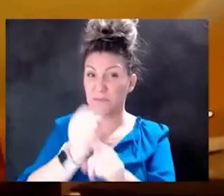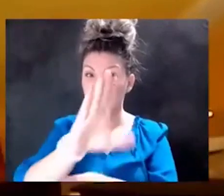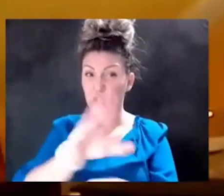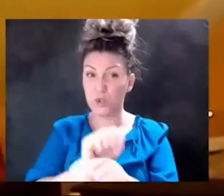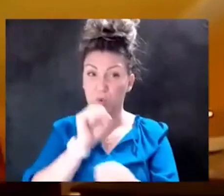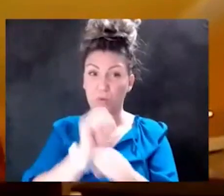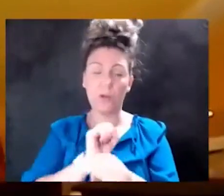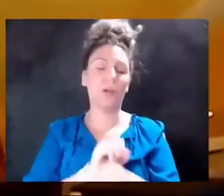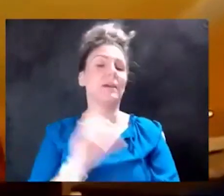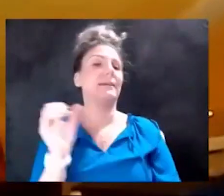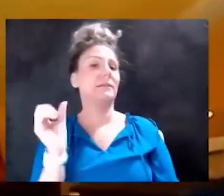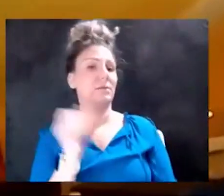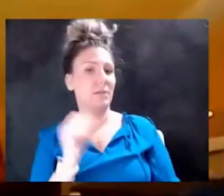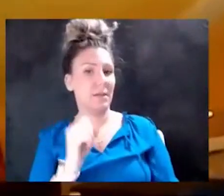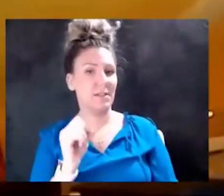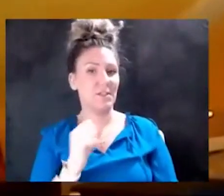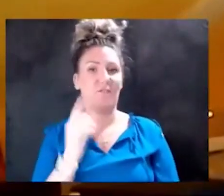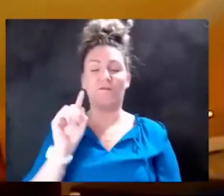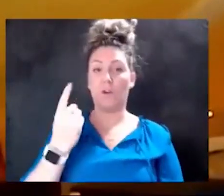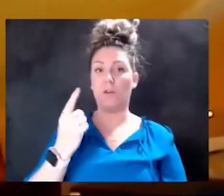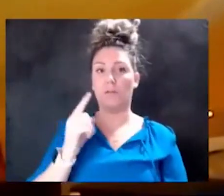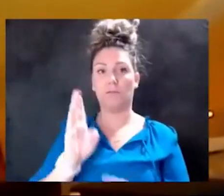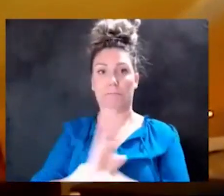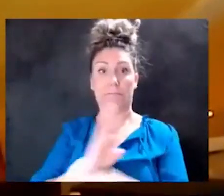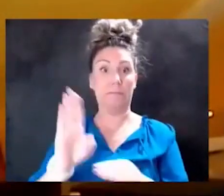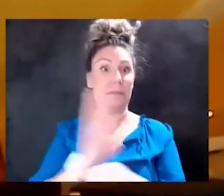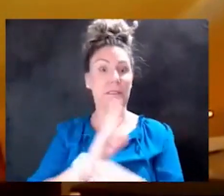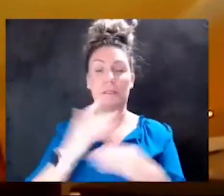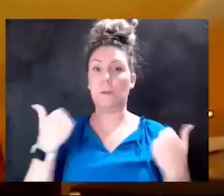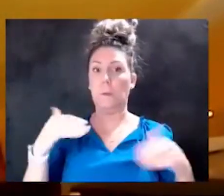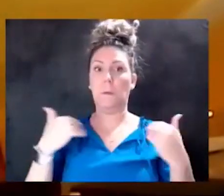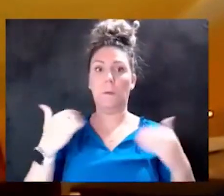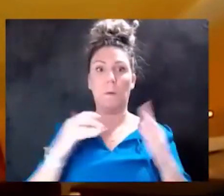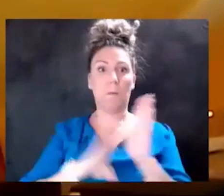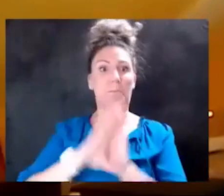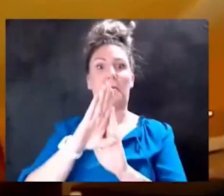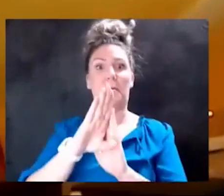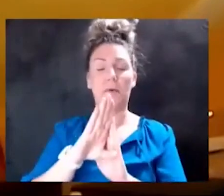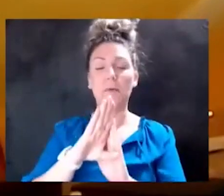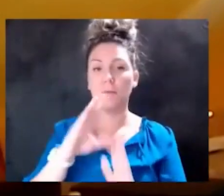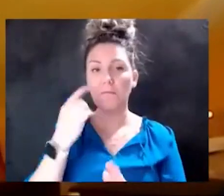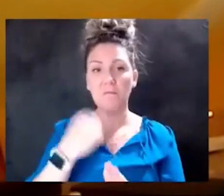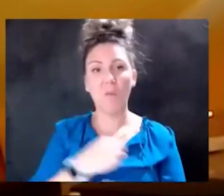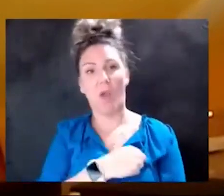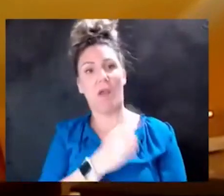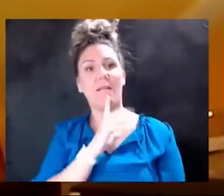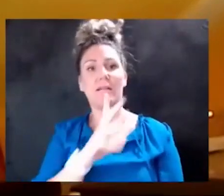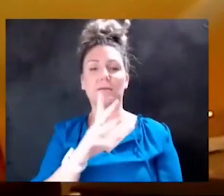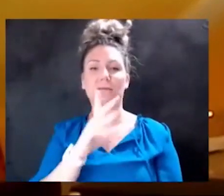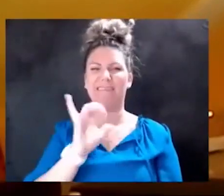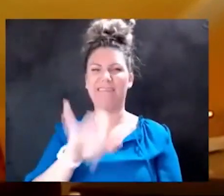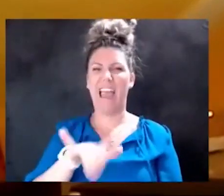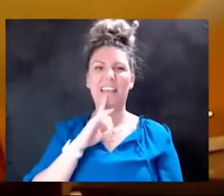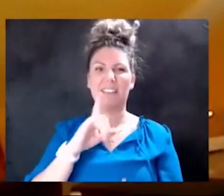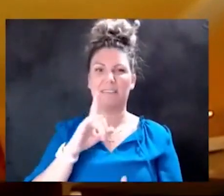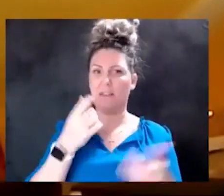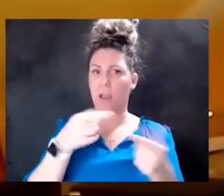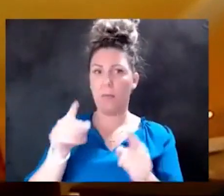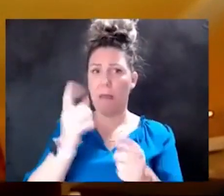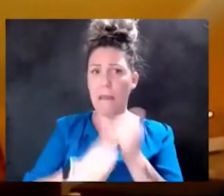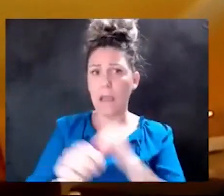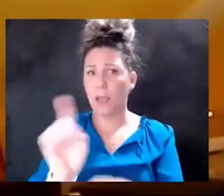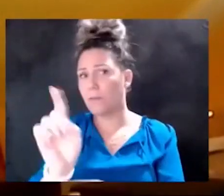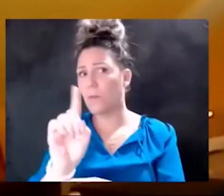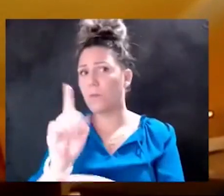yes. So first of all, business is just booming here. And I think we've kind of seen that as a trend everywhere, that everybody in the